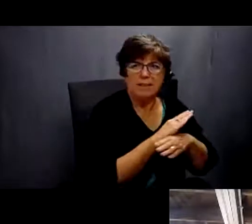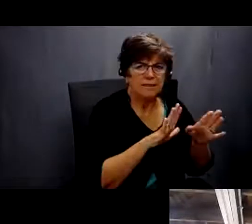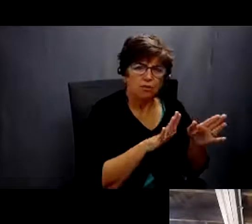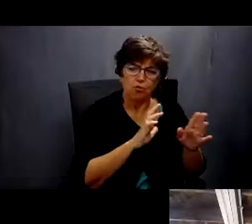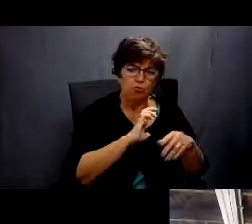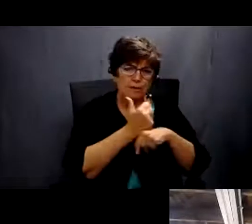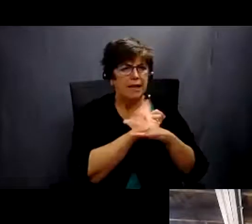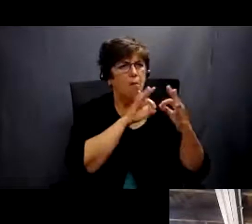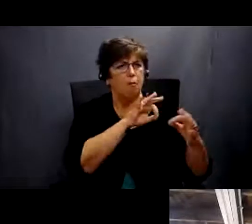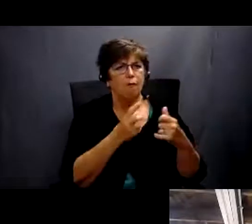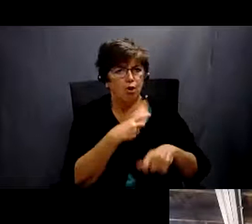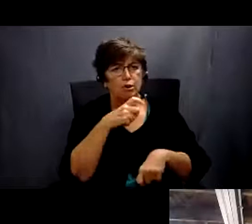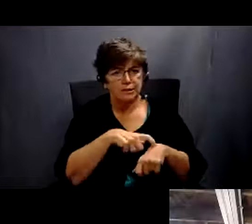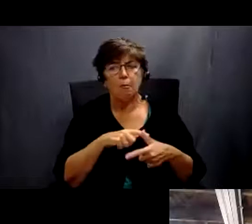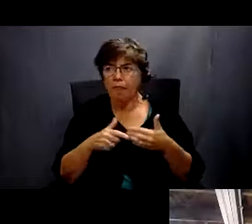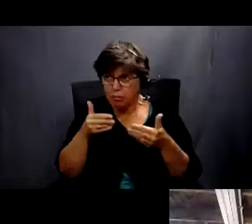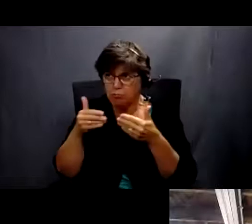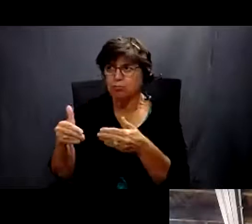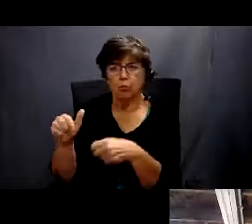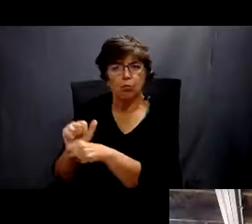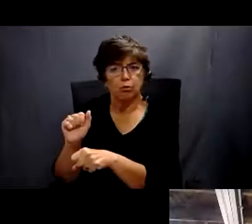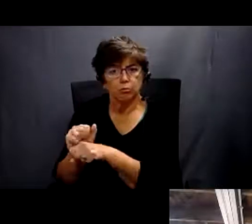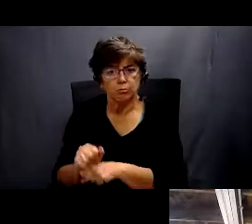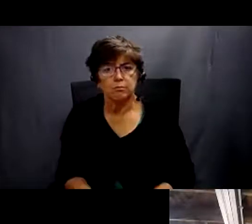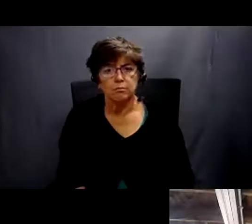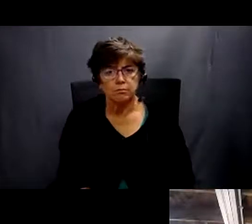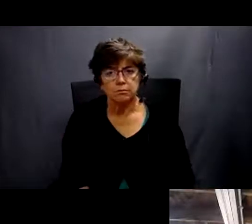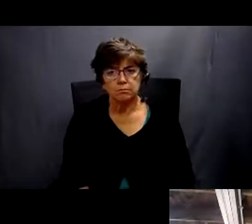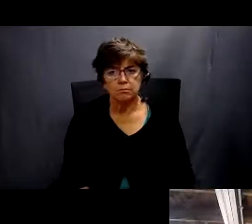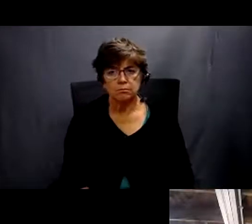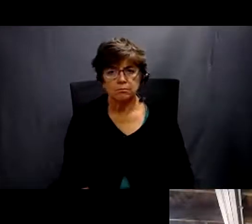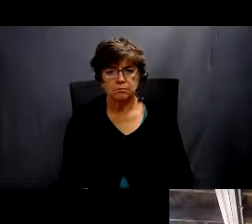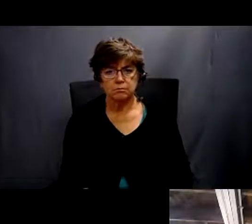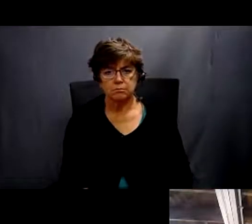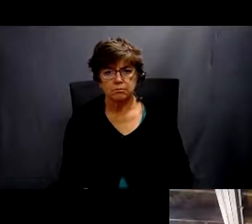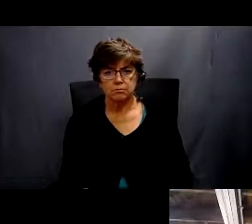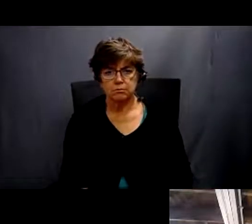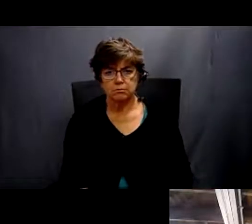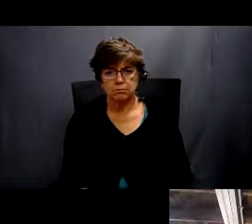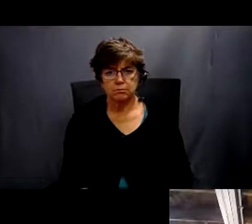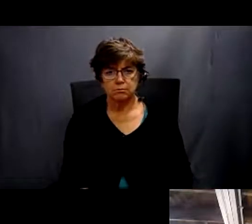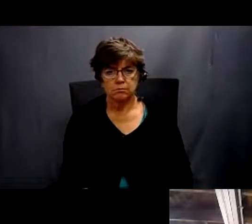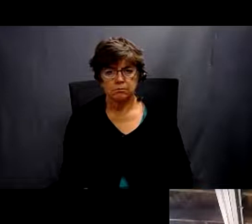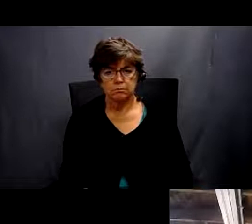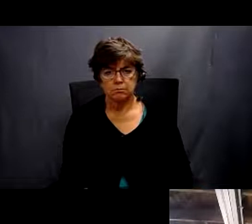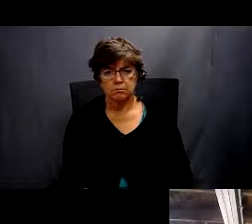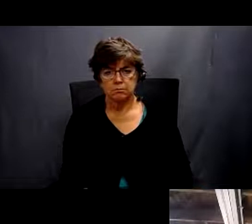the work that might have been helpful in the beginning. Yeah. Mm-hmm. Yeah.